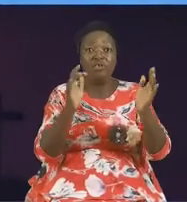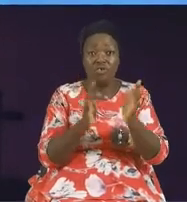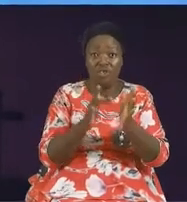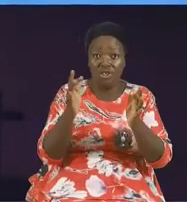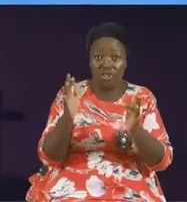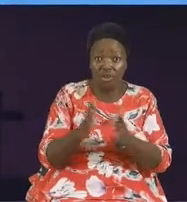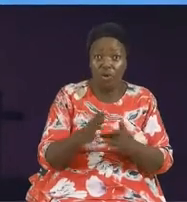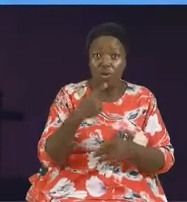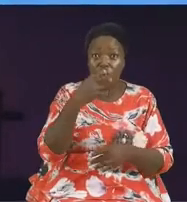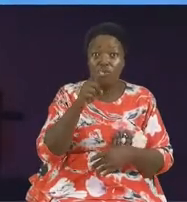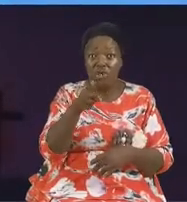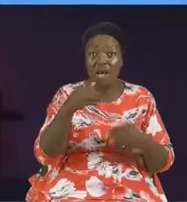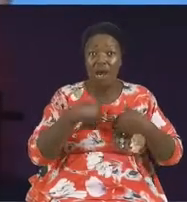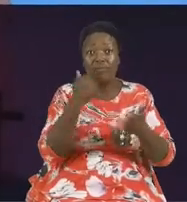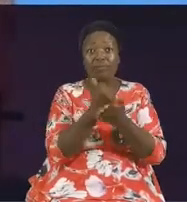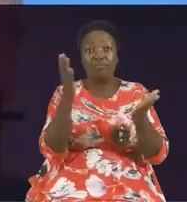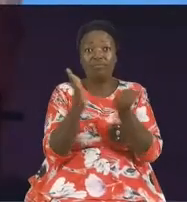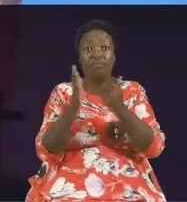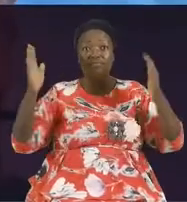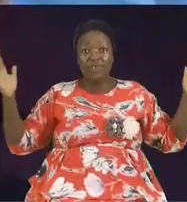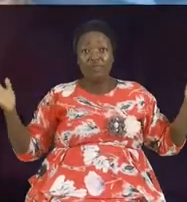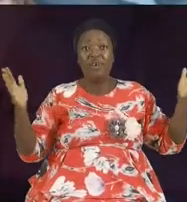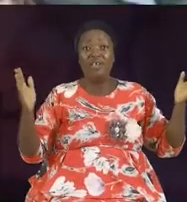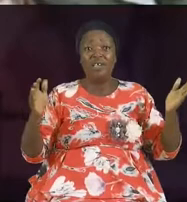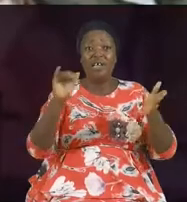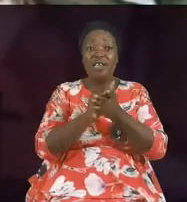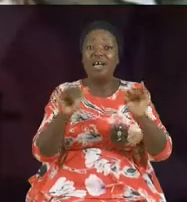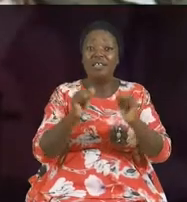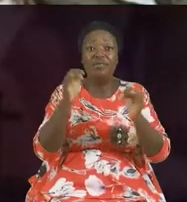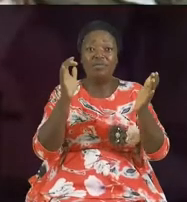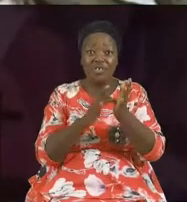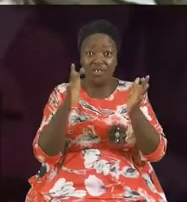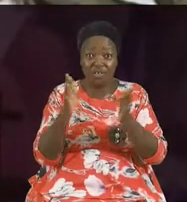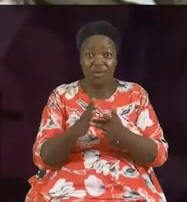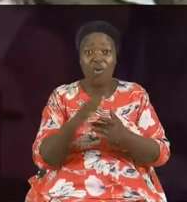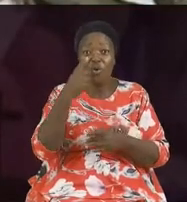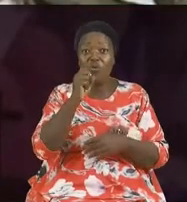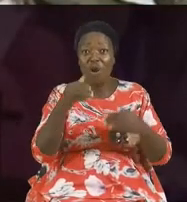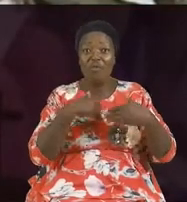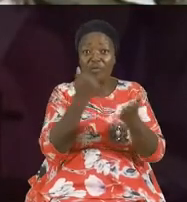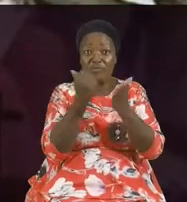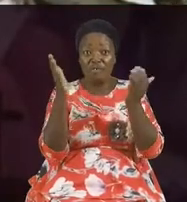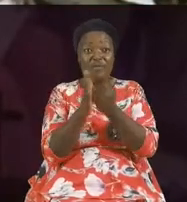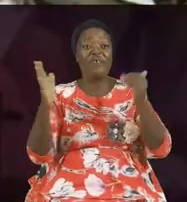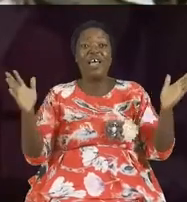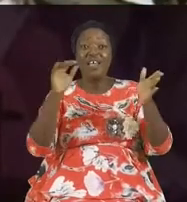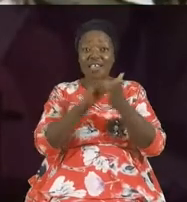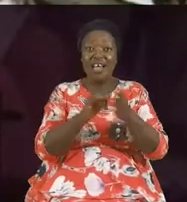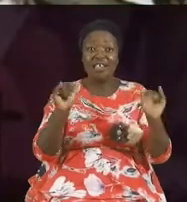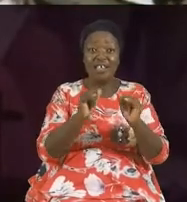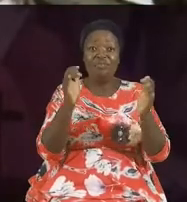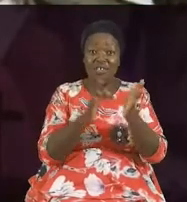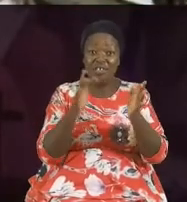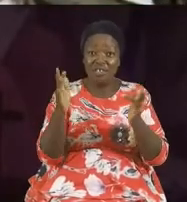made that same Jesus whom ye have crucified, that same